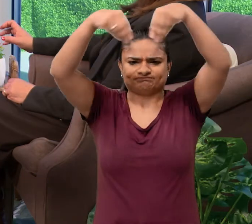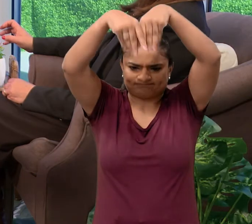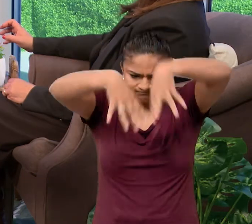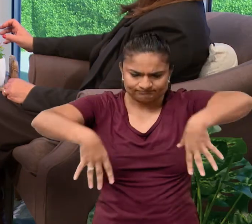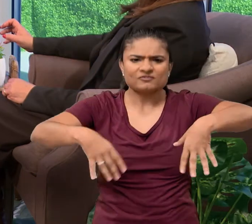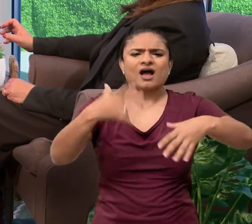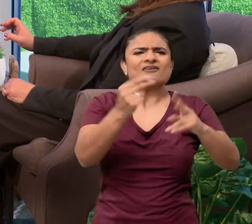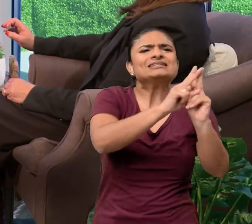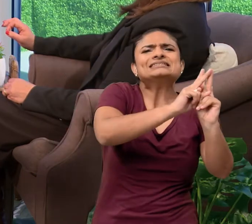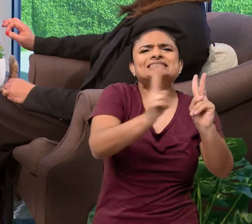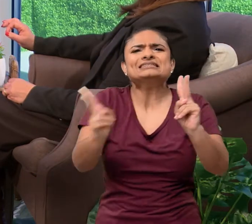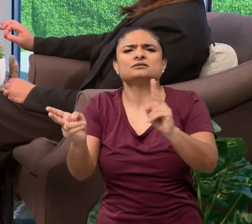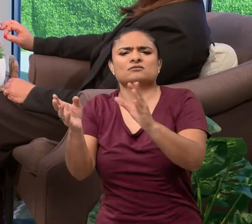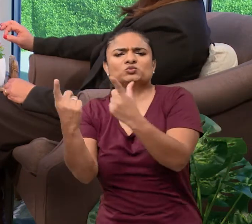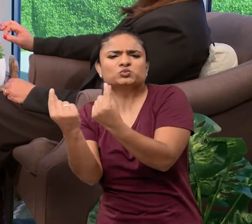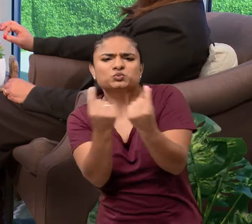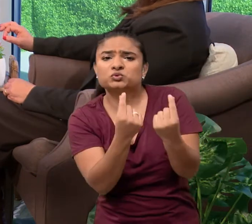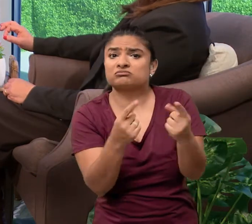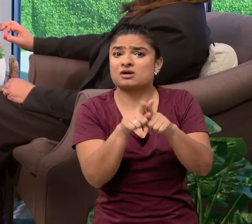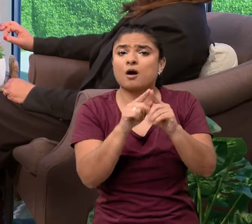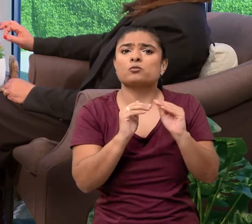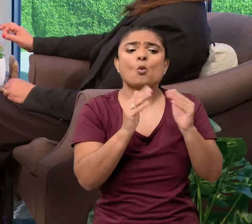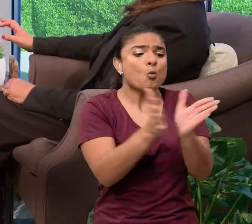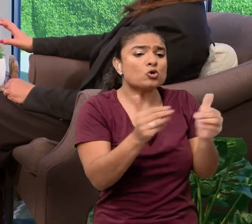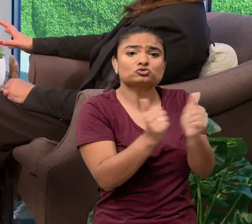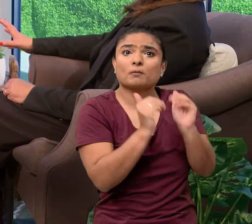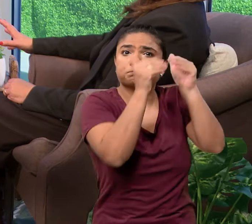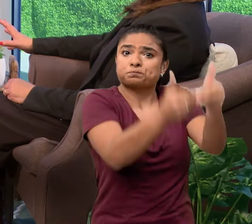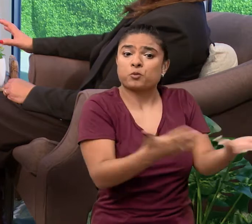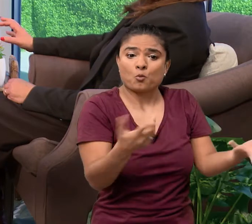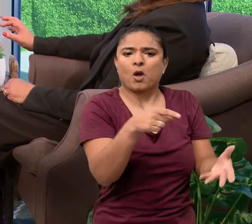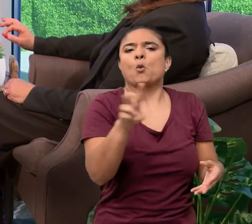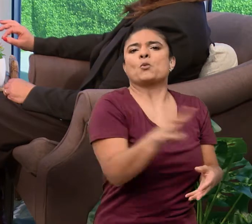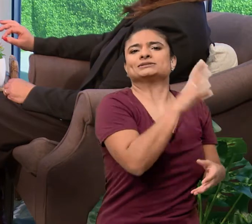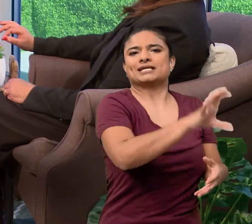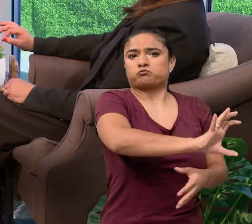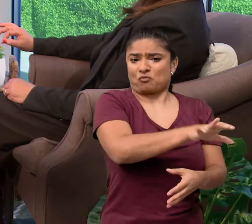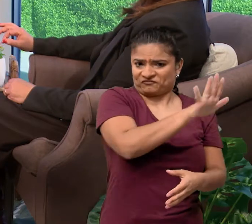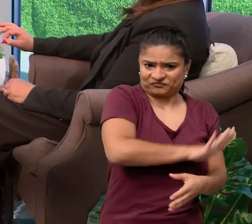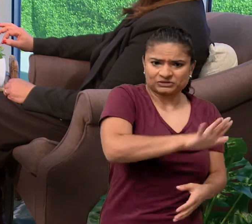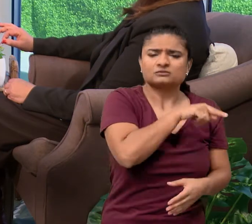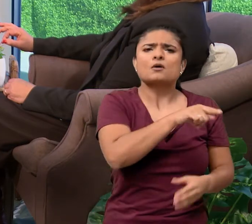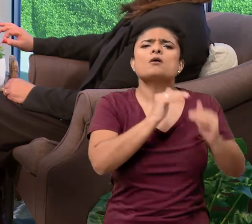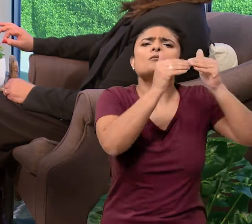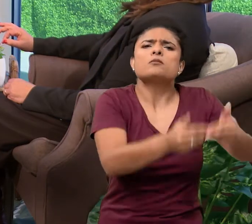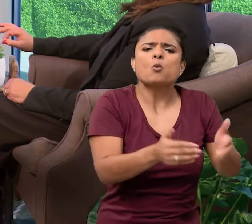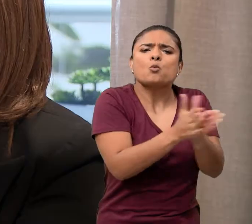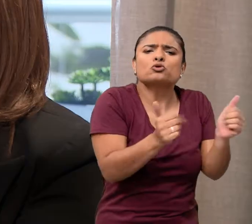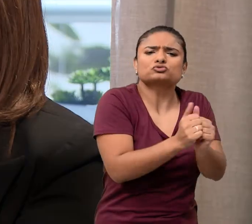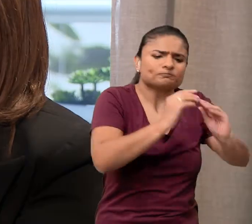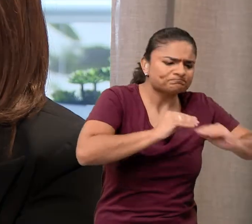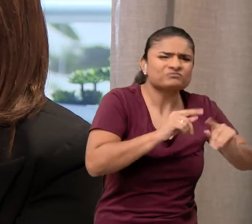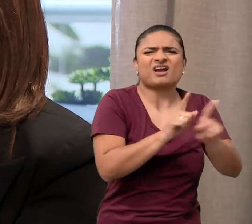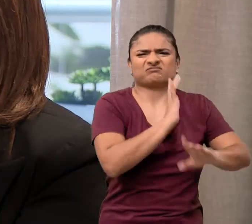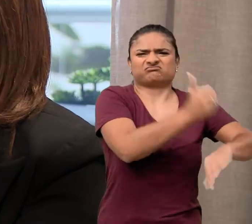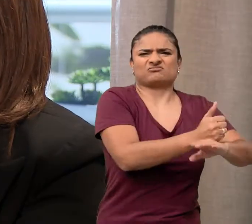also serve as an umbrella body for protective workshops in the Western Cape province. Now,